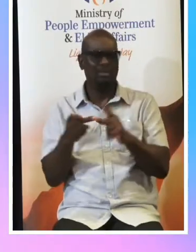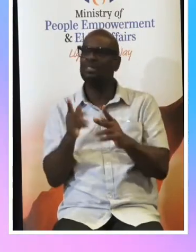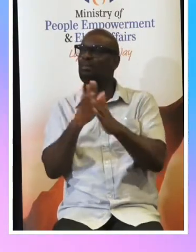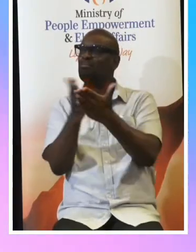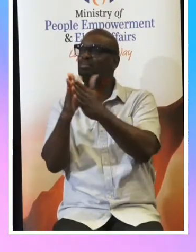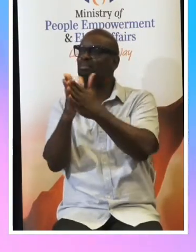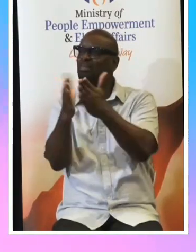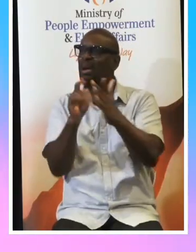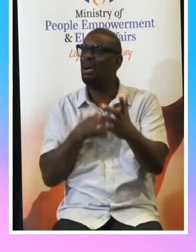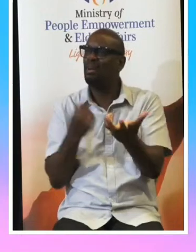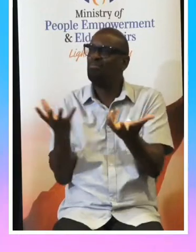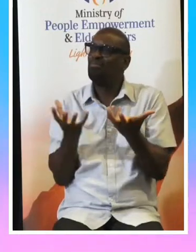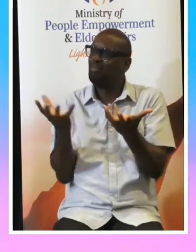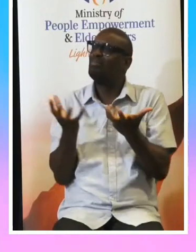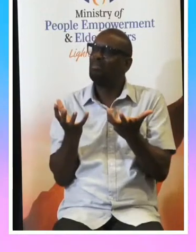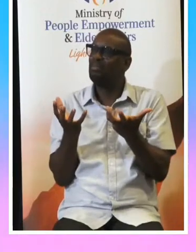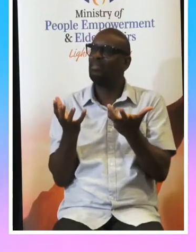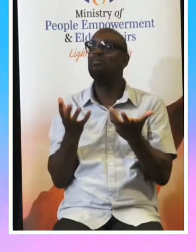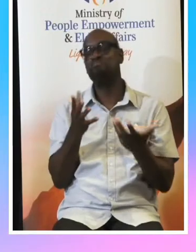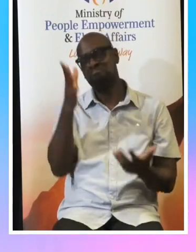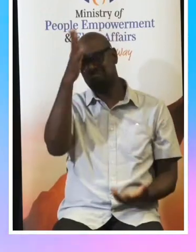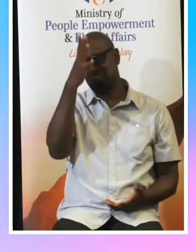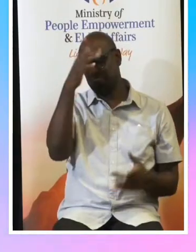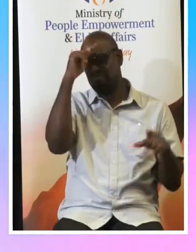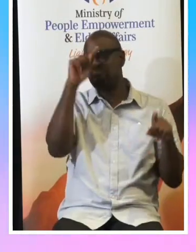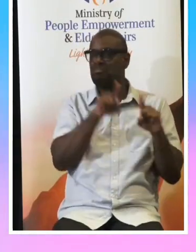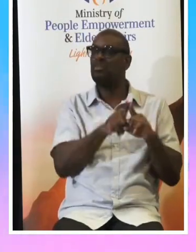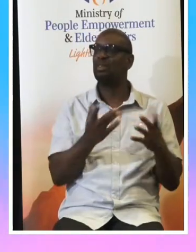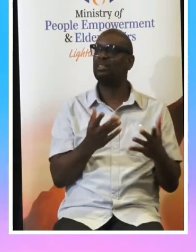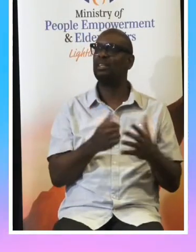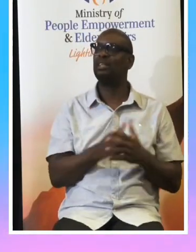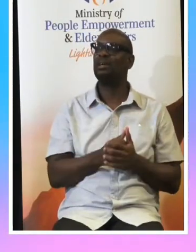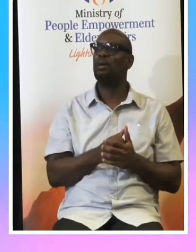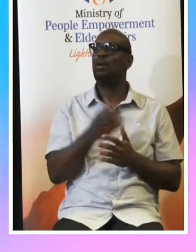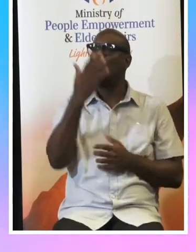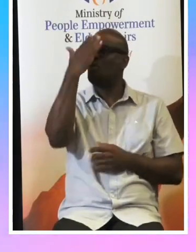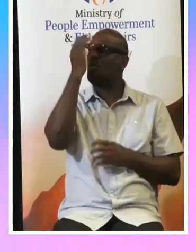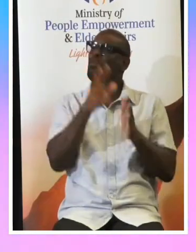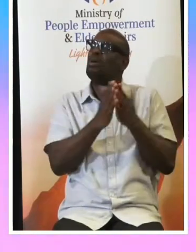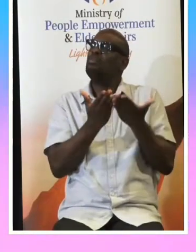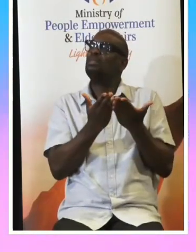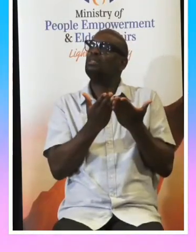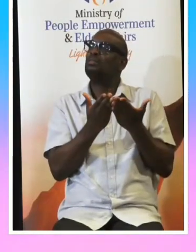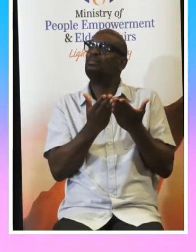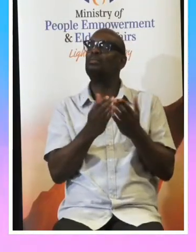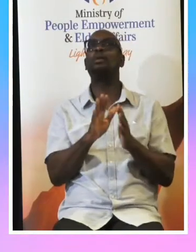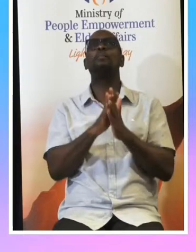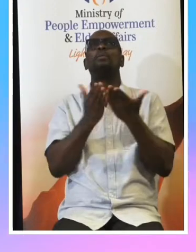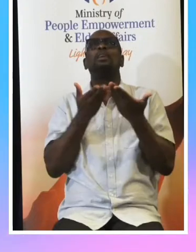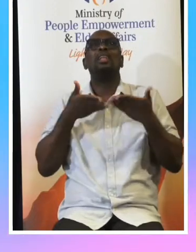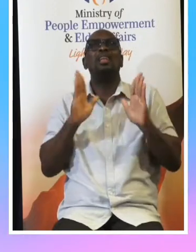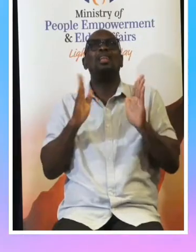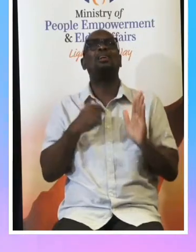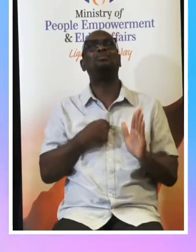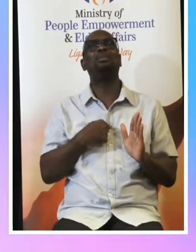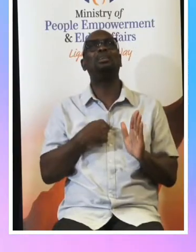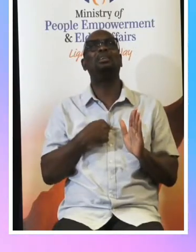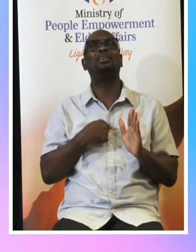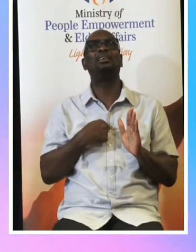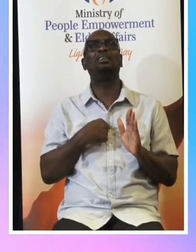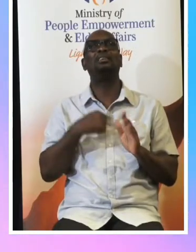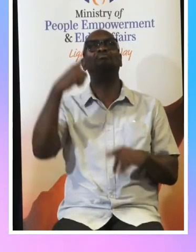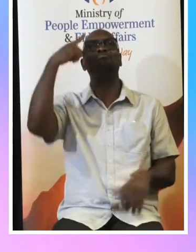freely into worlds beyond the bounds of the hospital and looking outside the